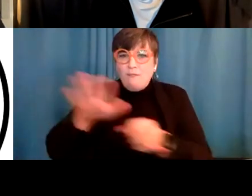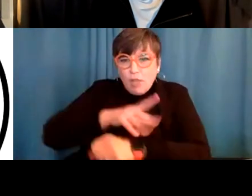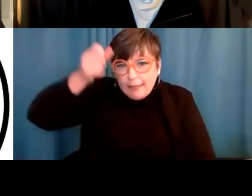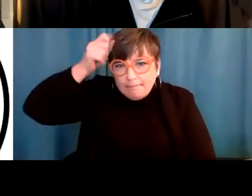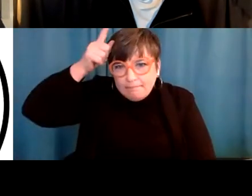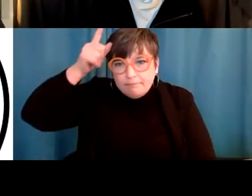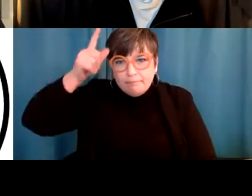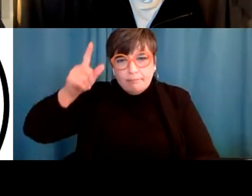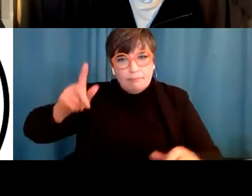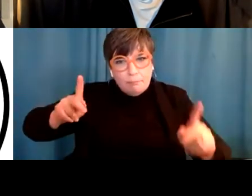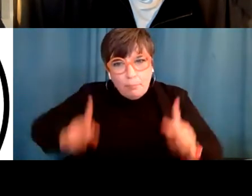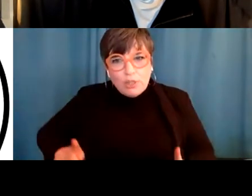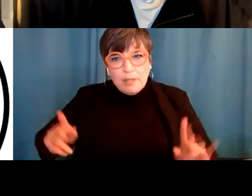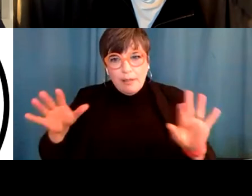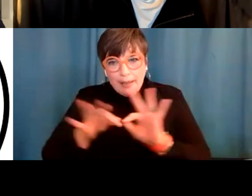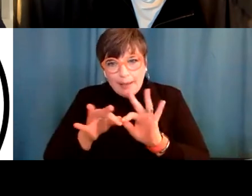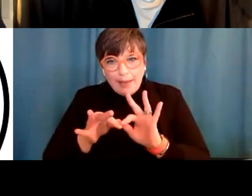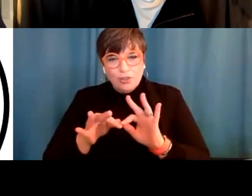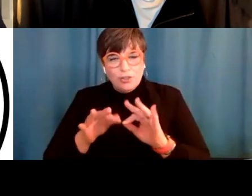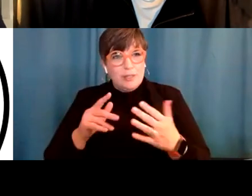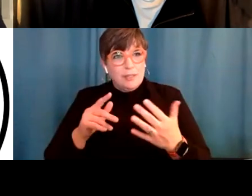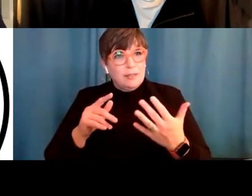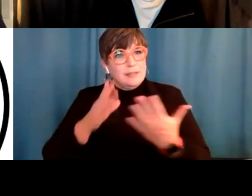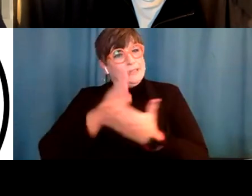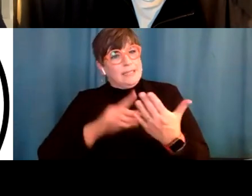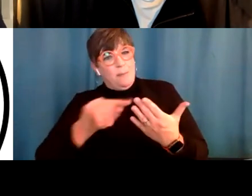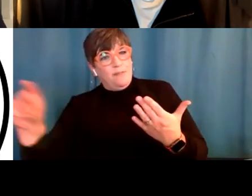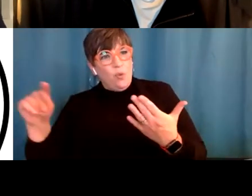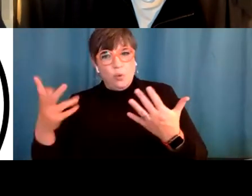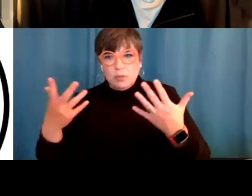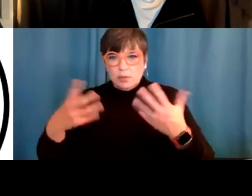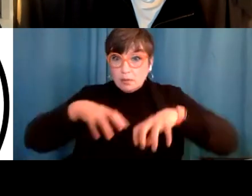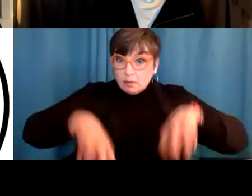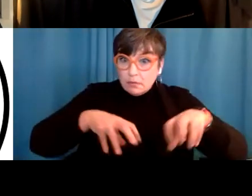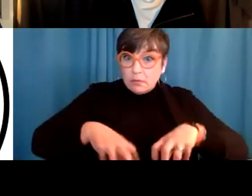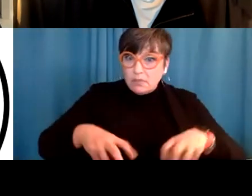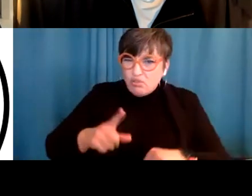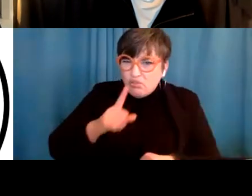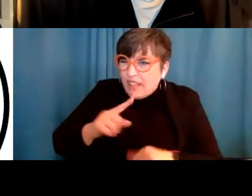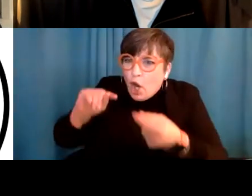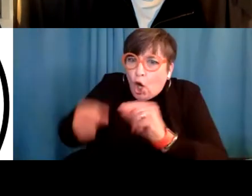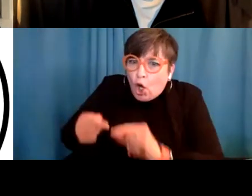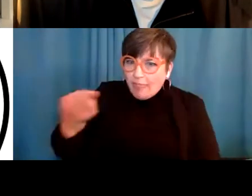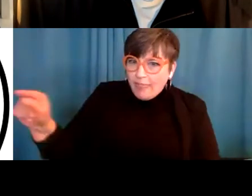connection that some of these efforts have in their own well-being.